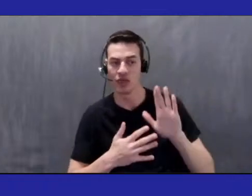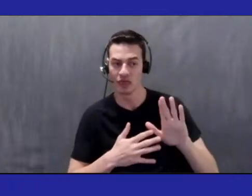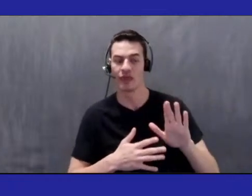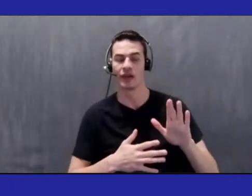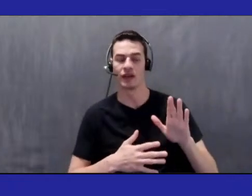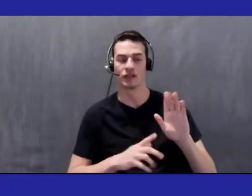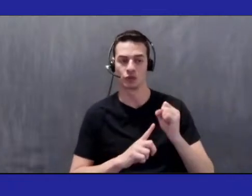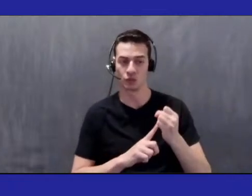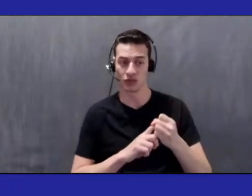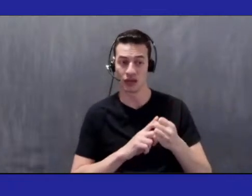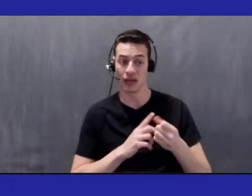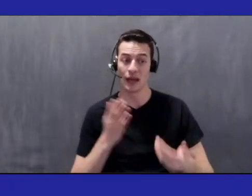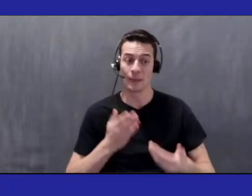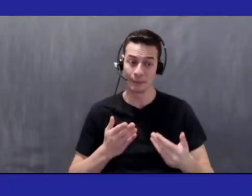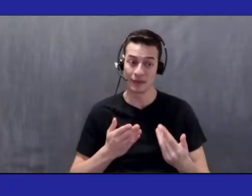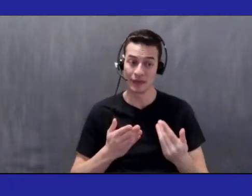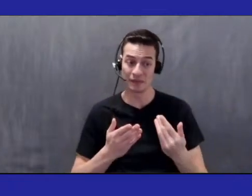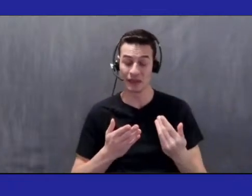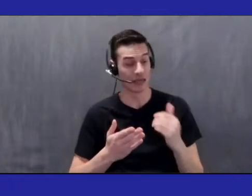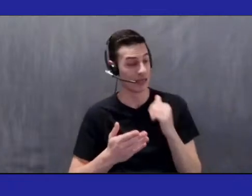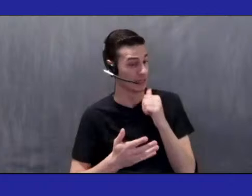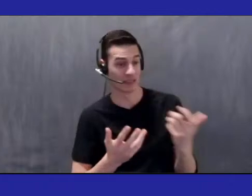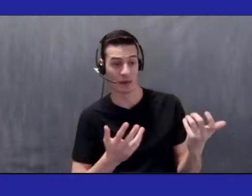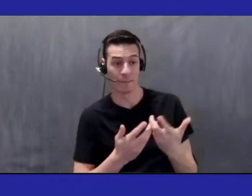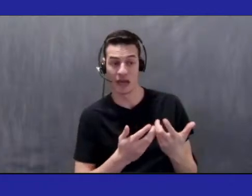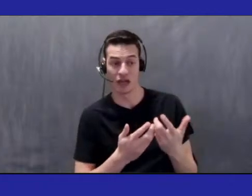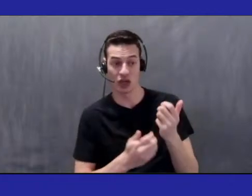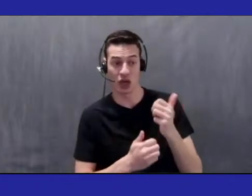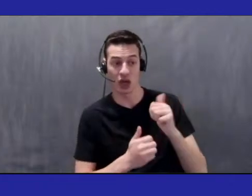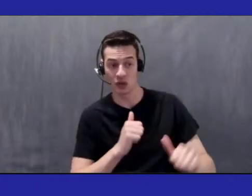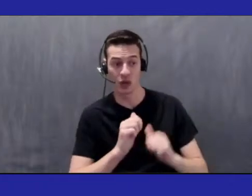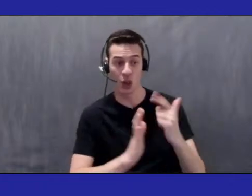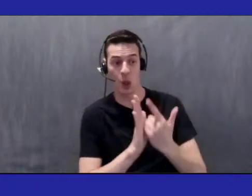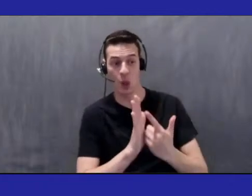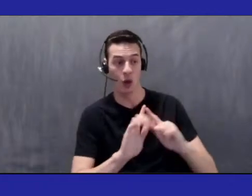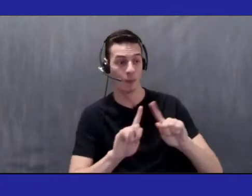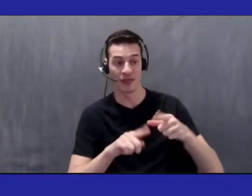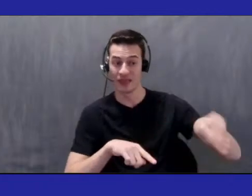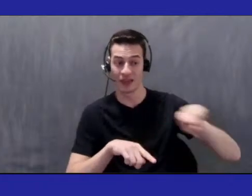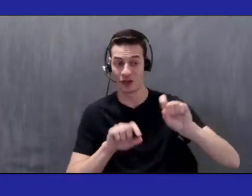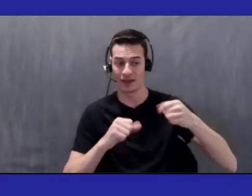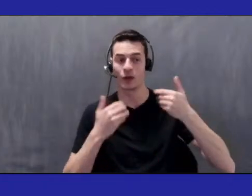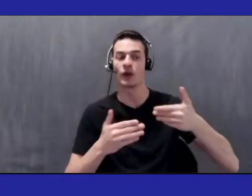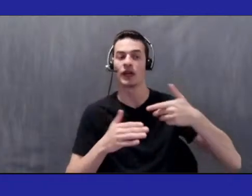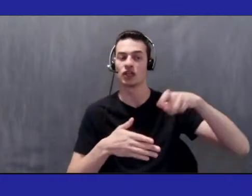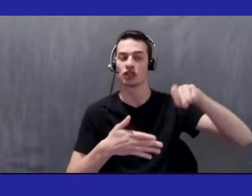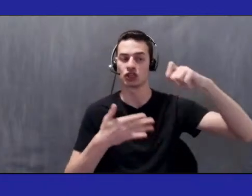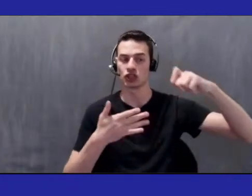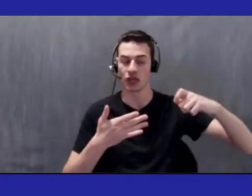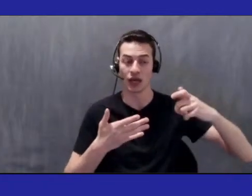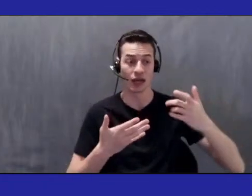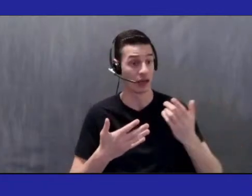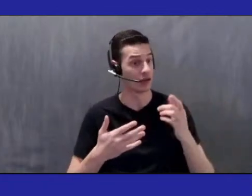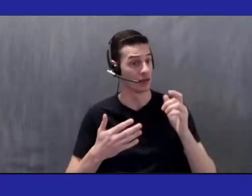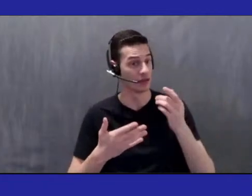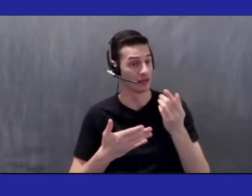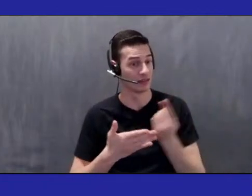be one that would meet that under the law, but they are able to check whichever box they would like. So in some cases, they are checking multiple boxes as